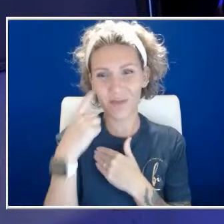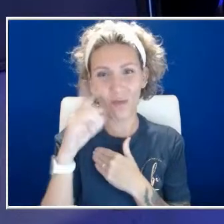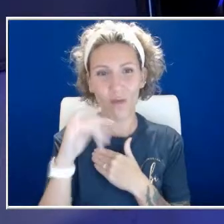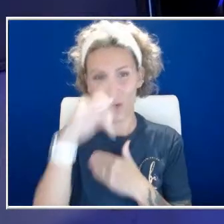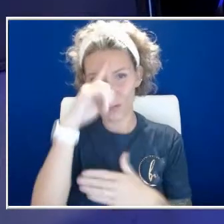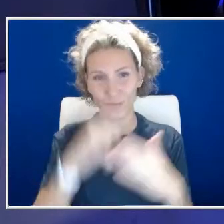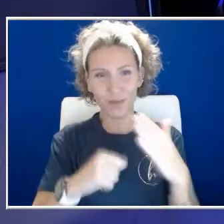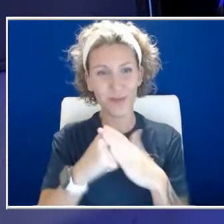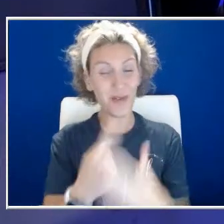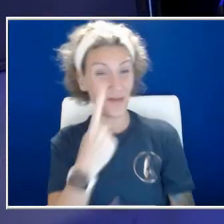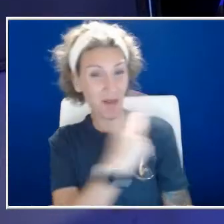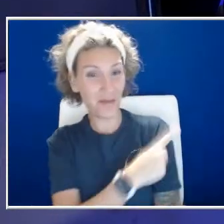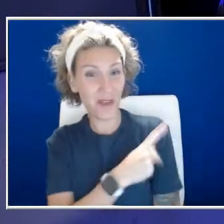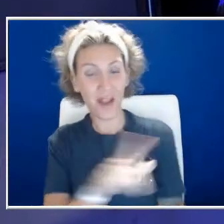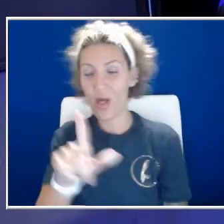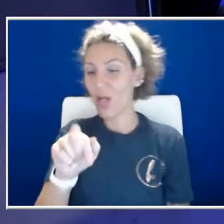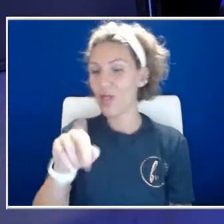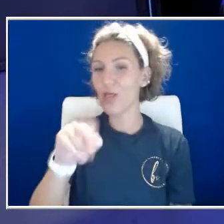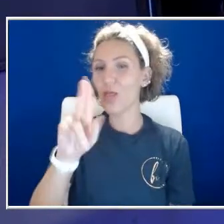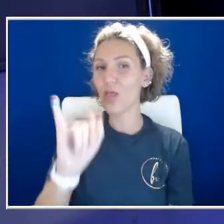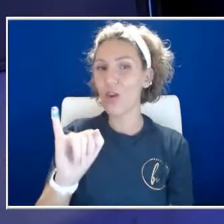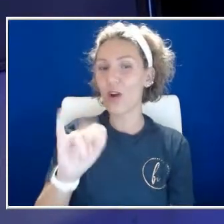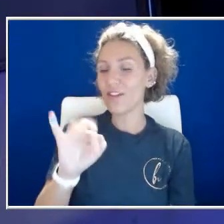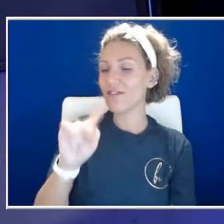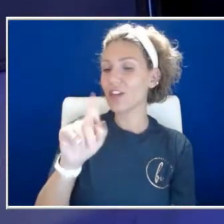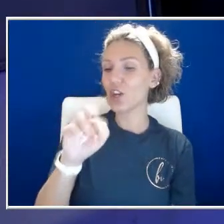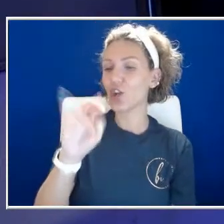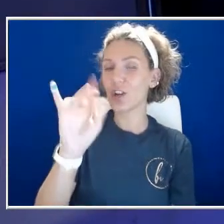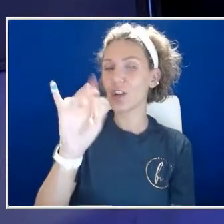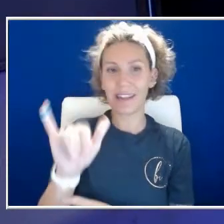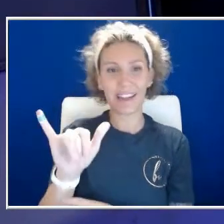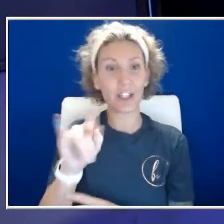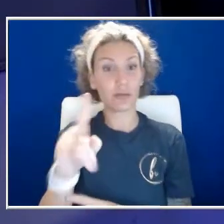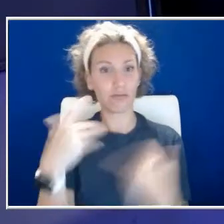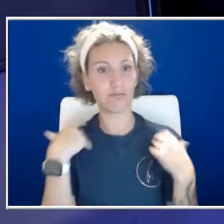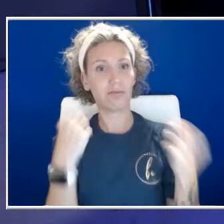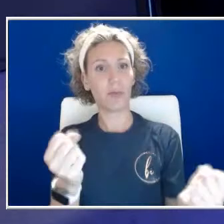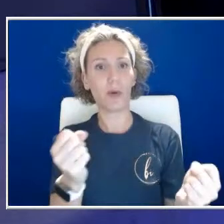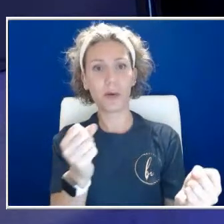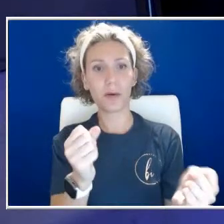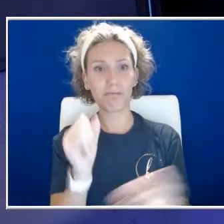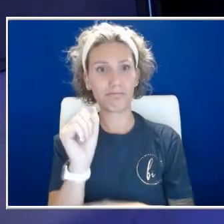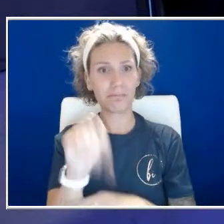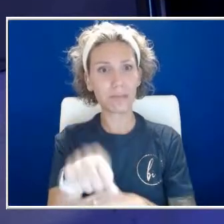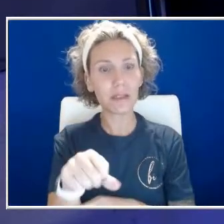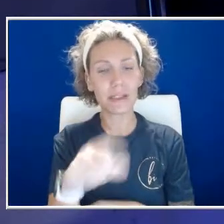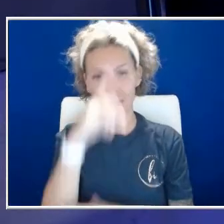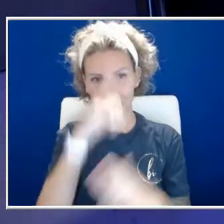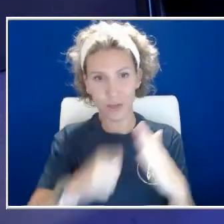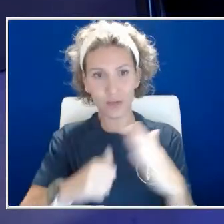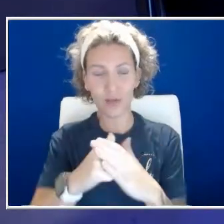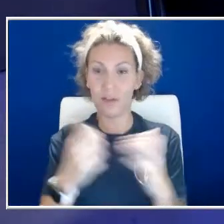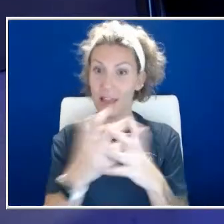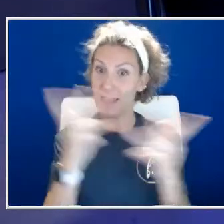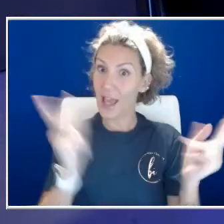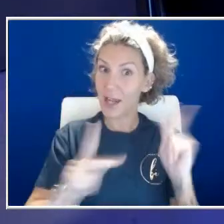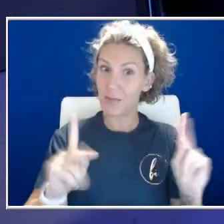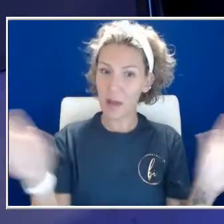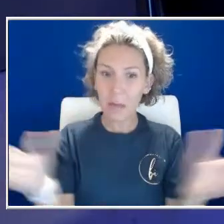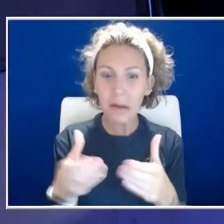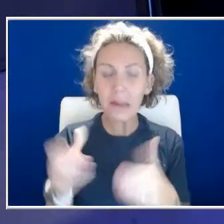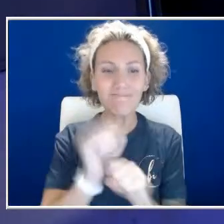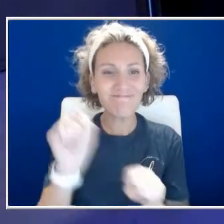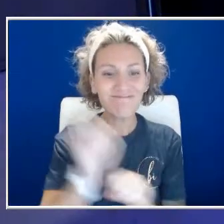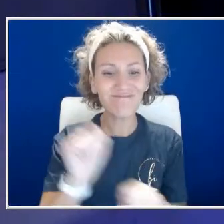Lori Finnerty. She's with us, and she survived a stroke thanks to a whole slew of people who worked to save her. Dr. Ebersol, one of